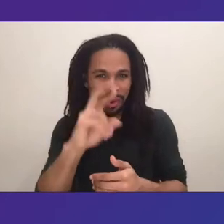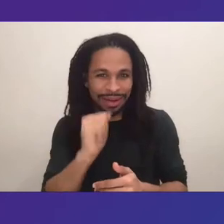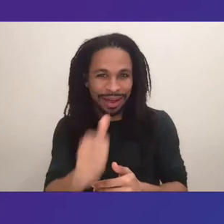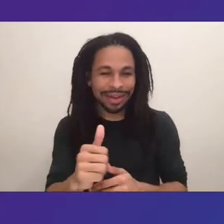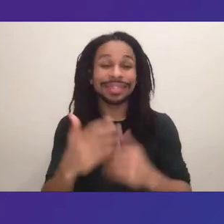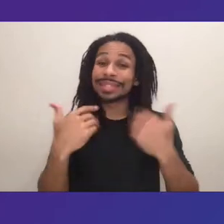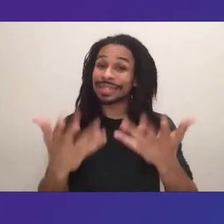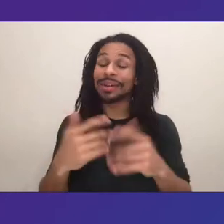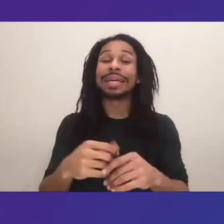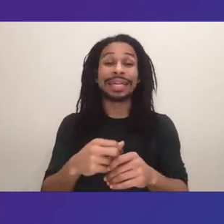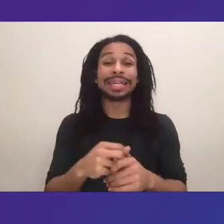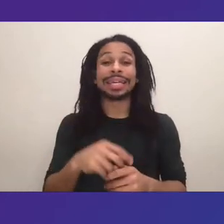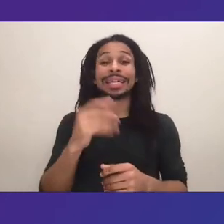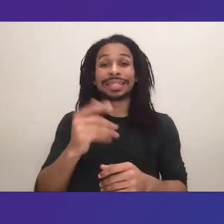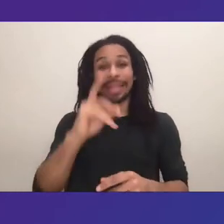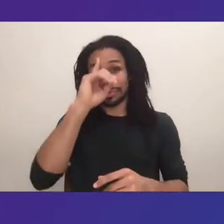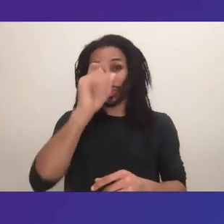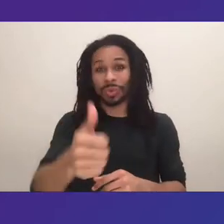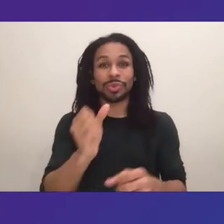it a beautiful one.